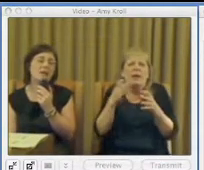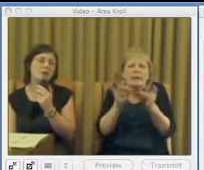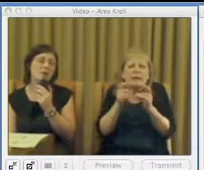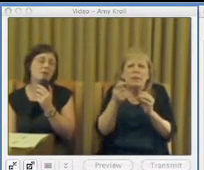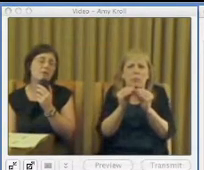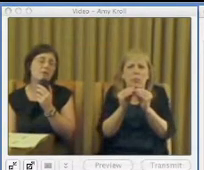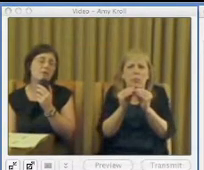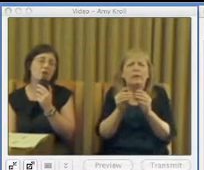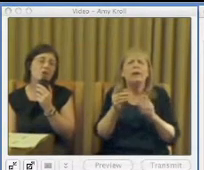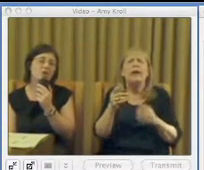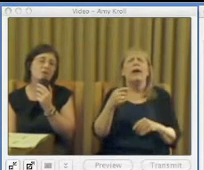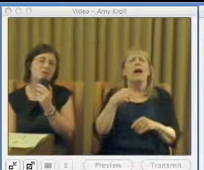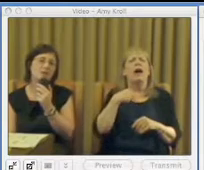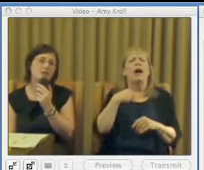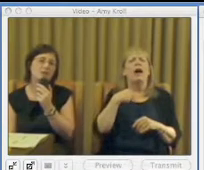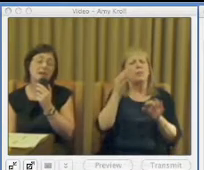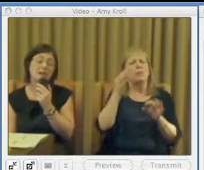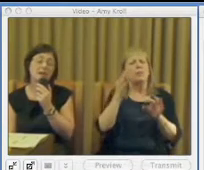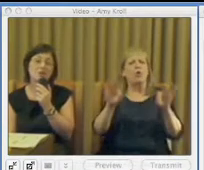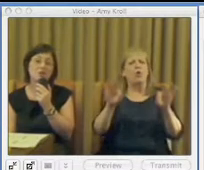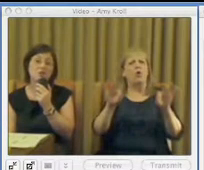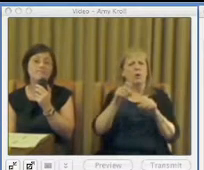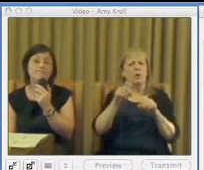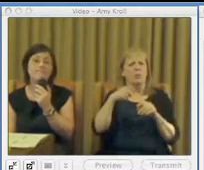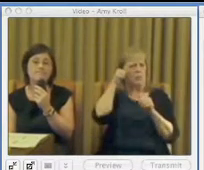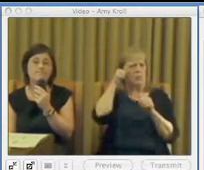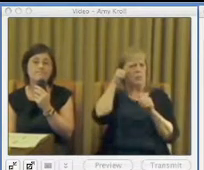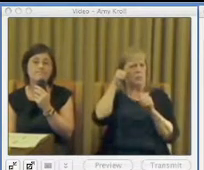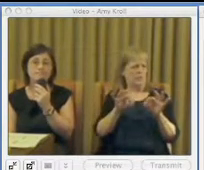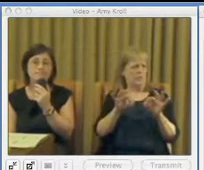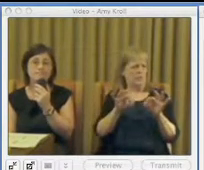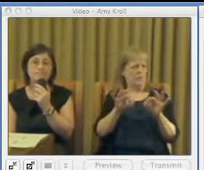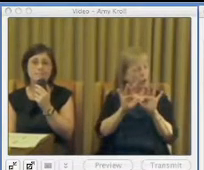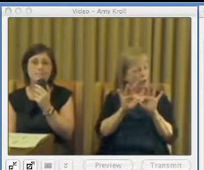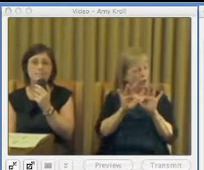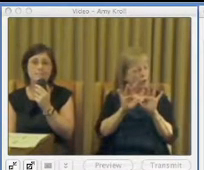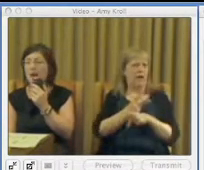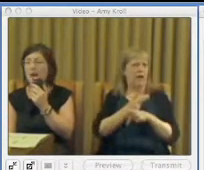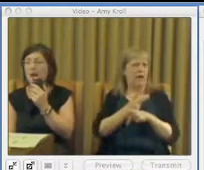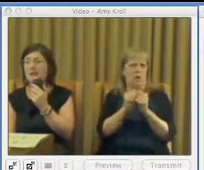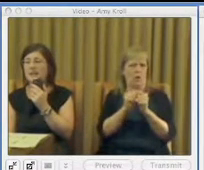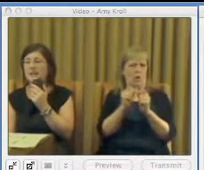I still think we need to be mindful of the use of the term mediation.